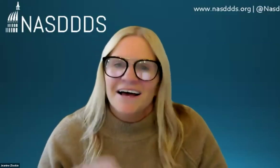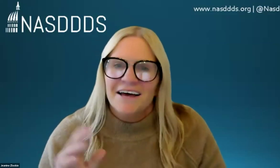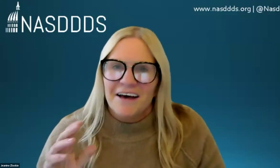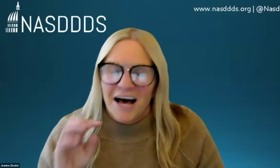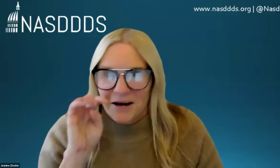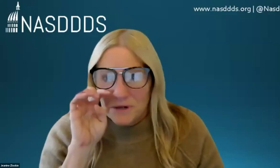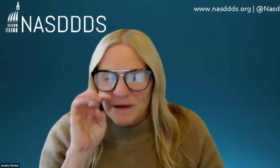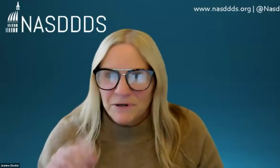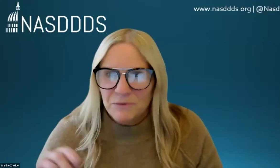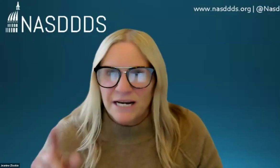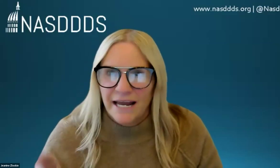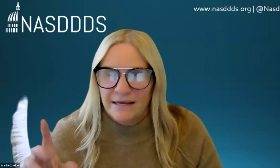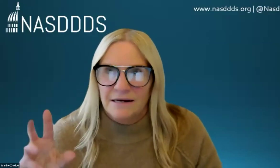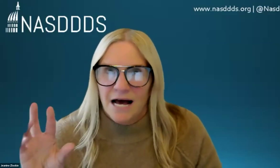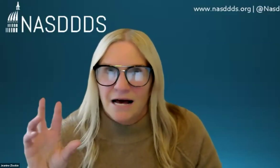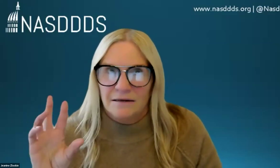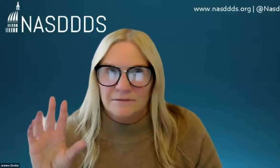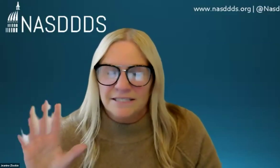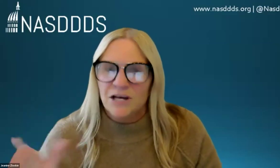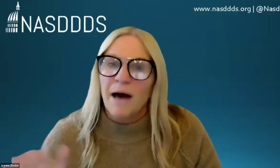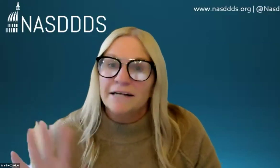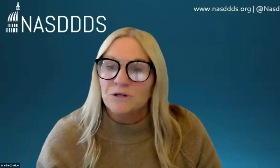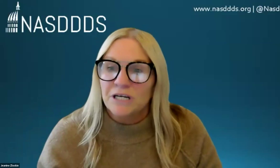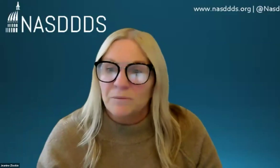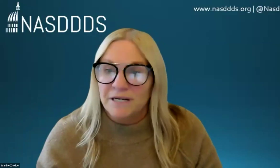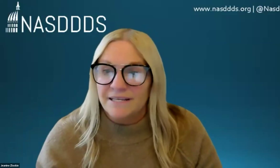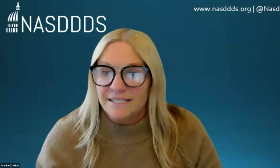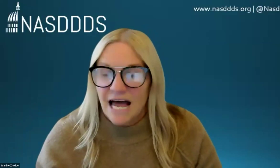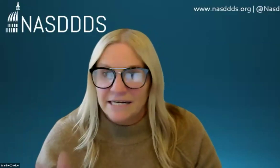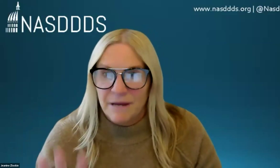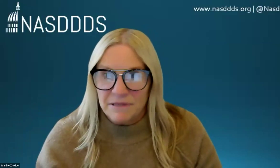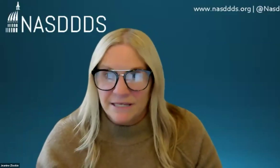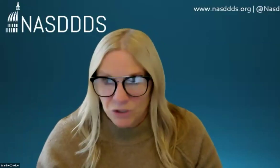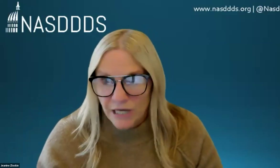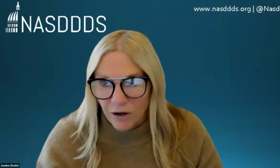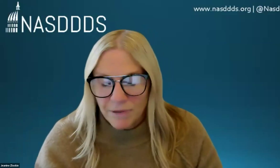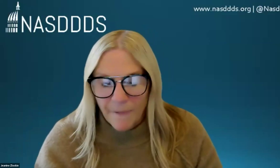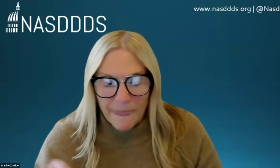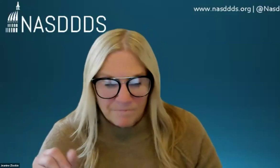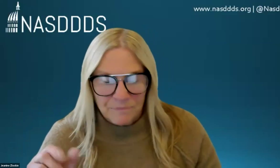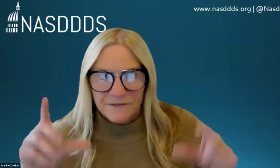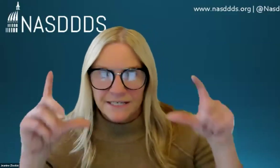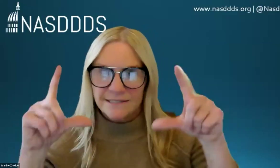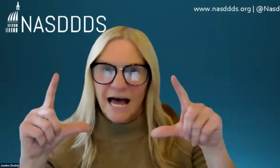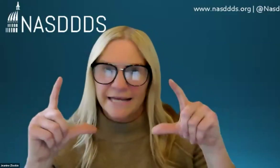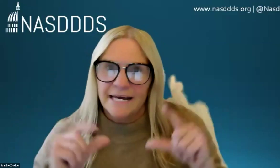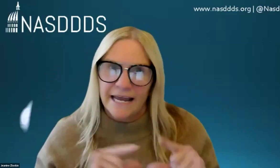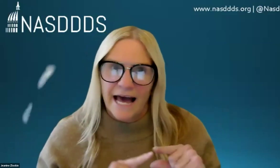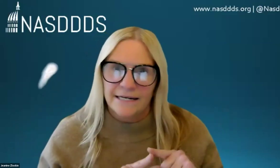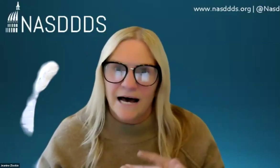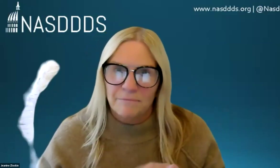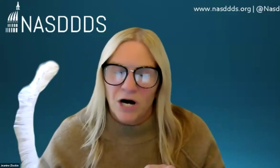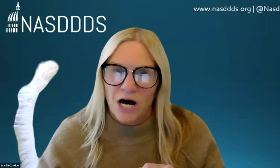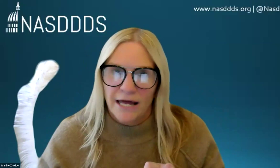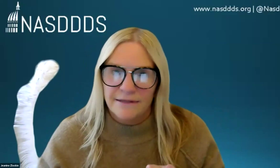you. Remember when I, let's go back to a little bit of the slide and maybe this will help. The slide that